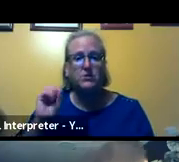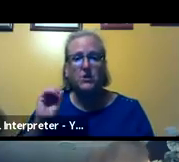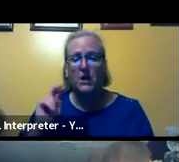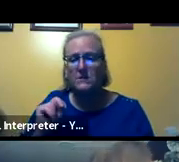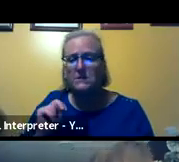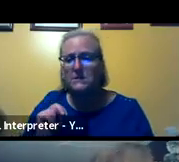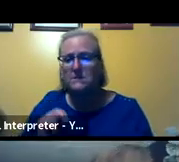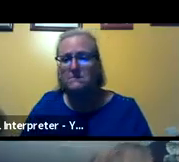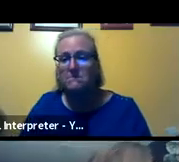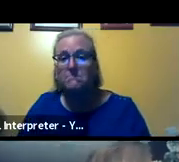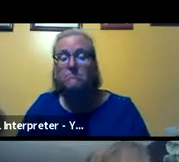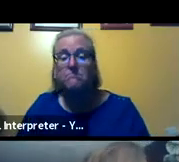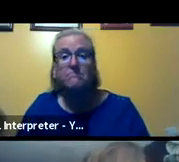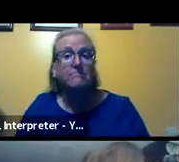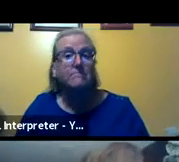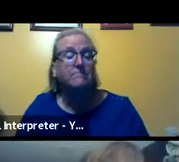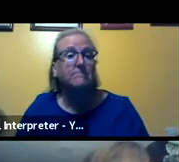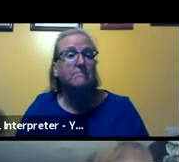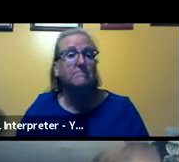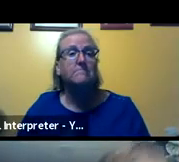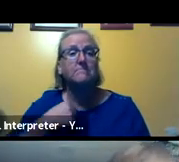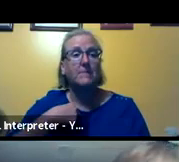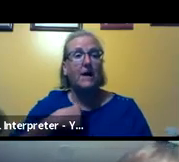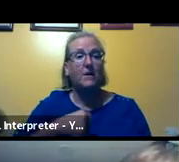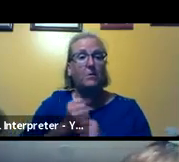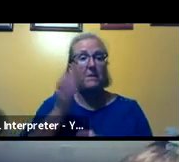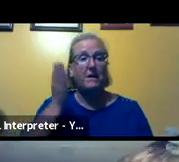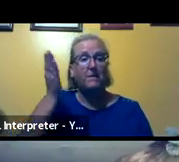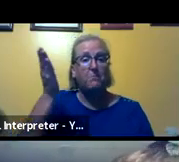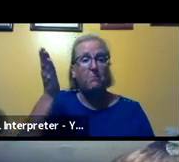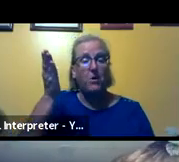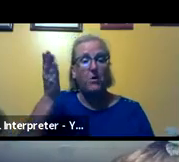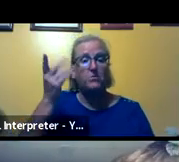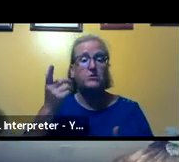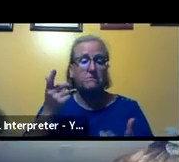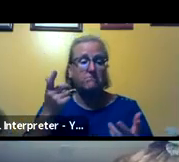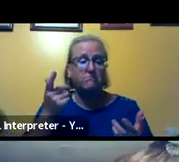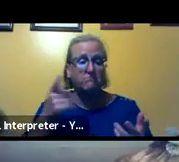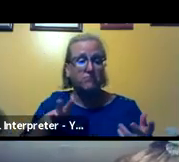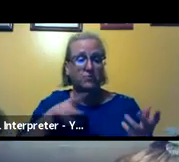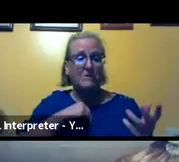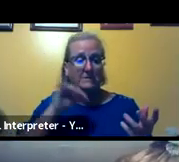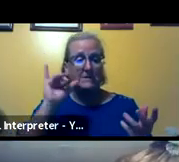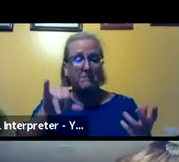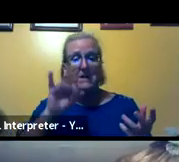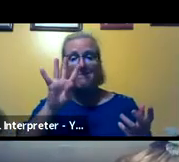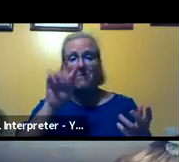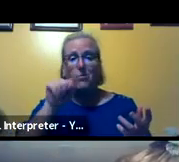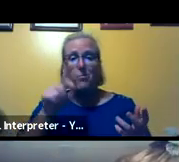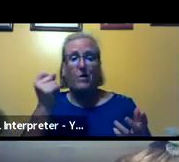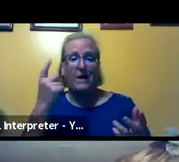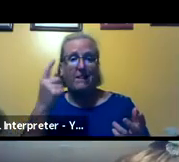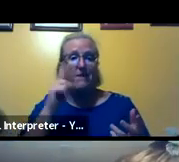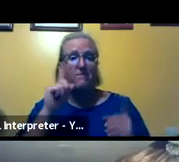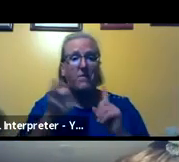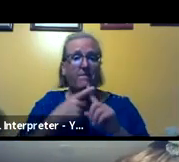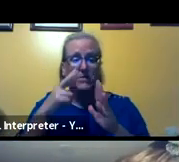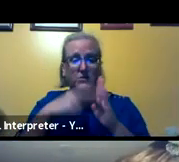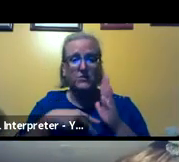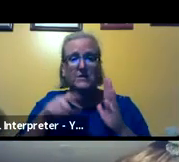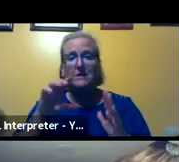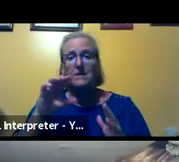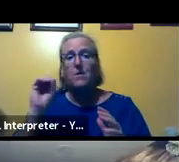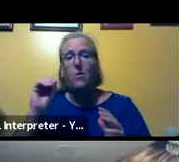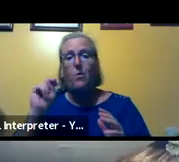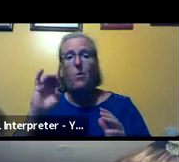Fred Pulaski, I'll make a motion that we accept the proposed revision to Board Policy 4.11 as a first read. This is Claire